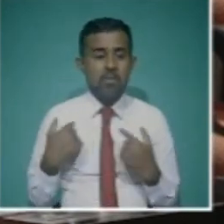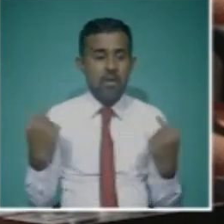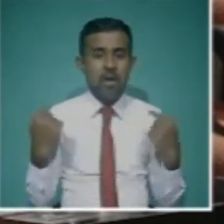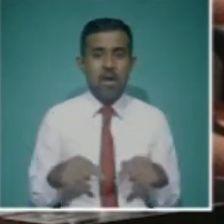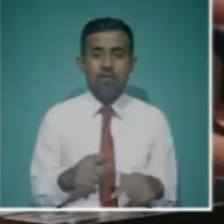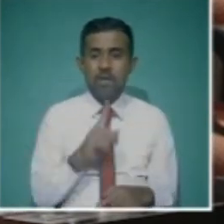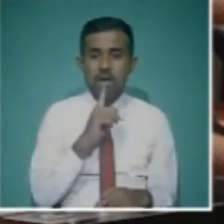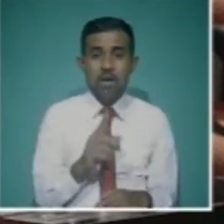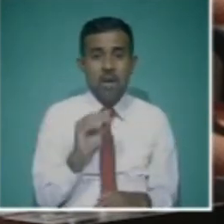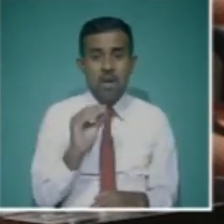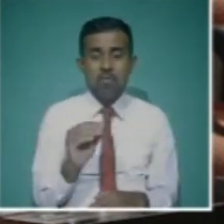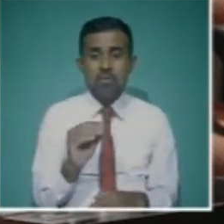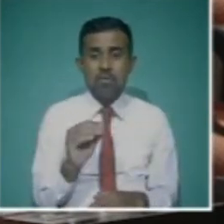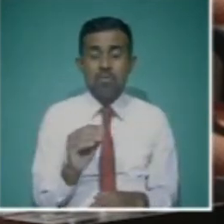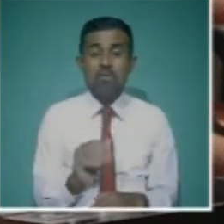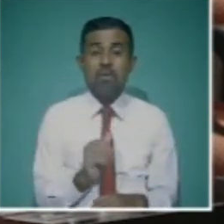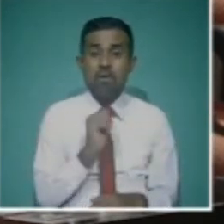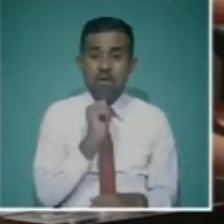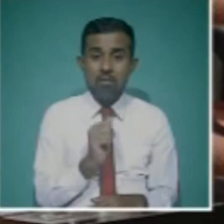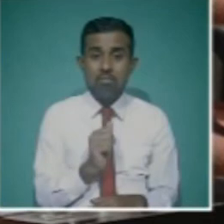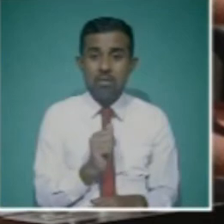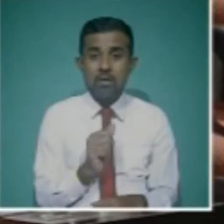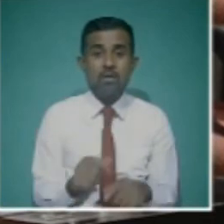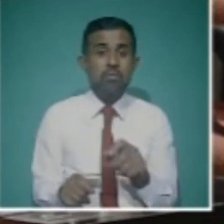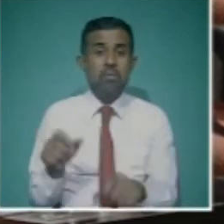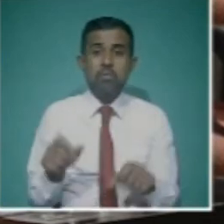the ground are just not going to go on this way.